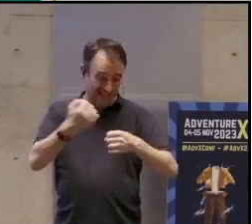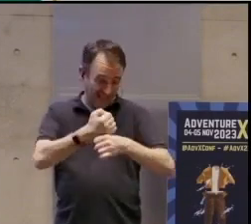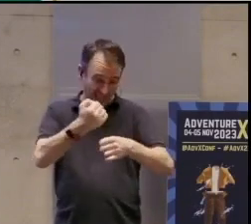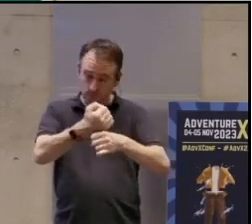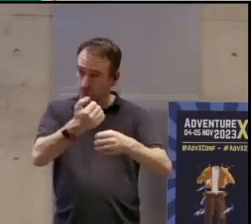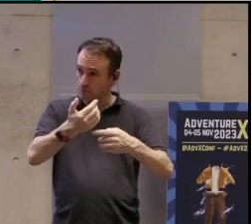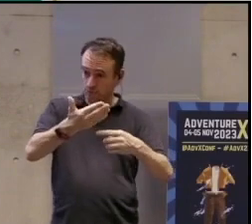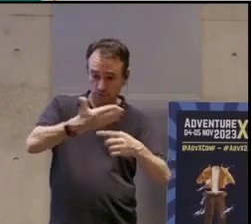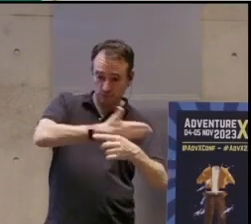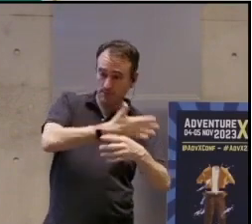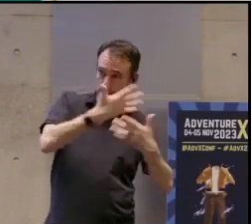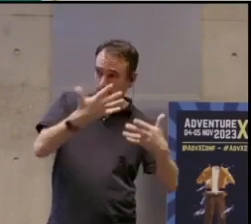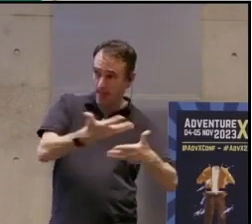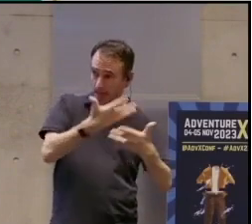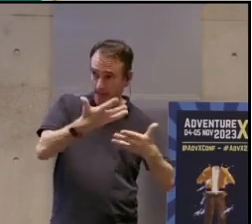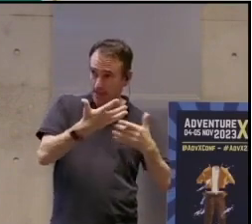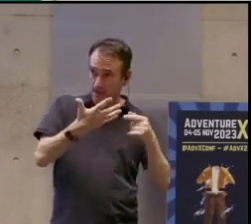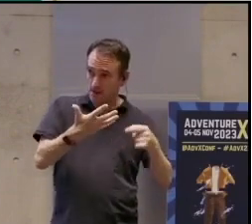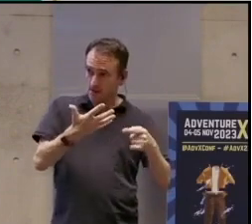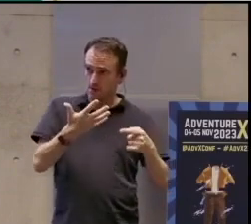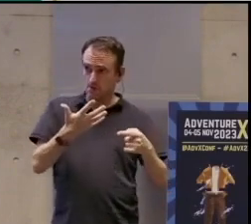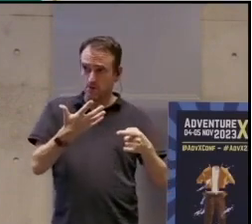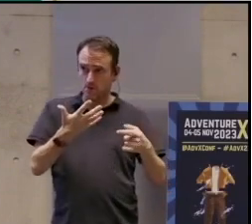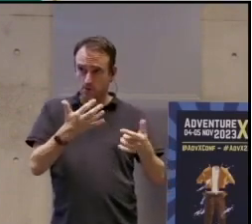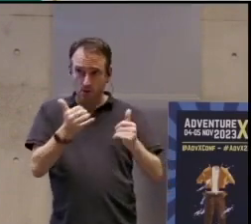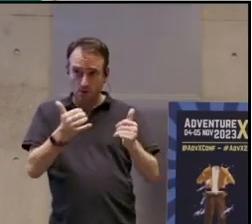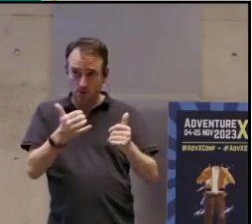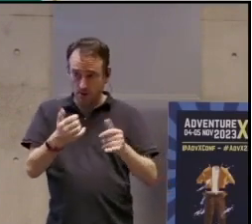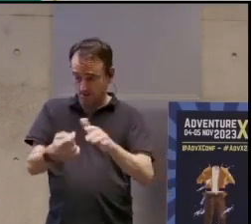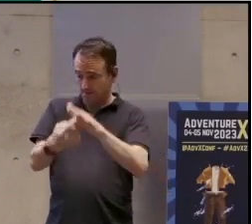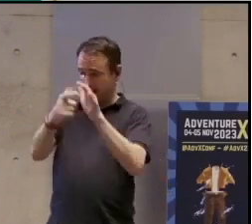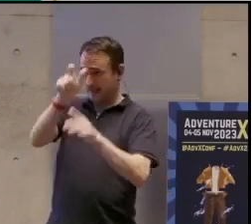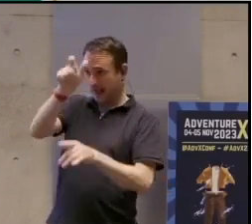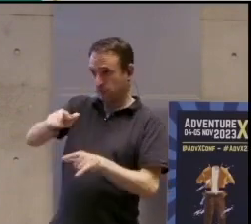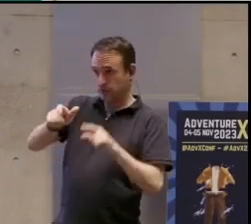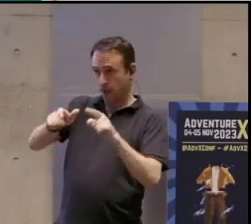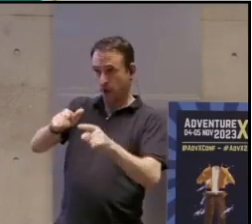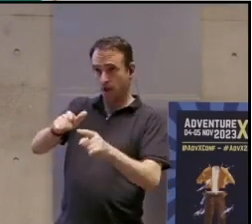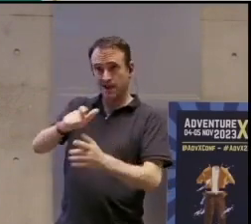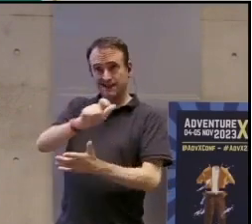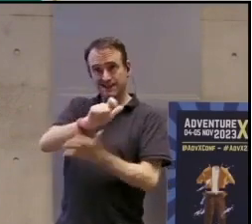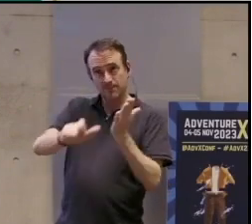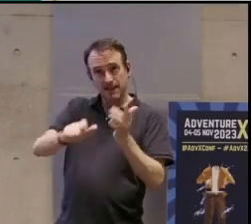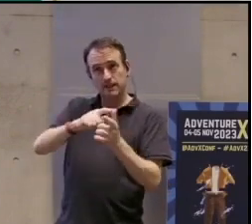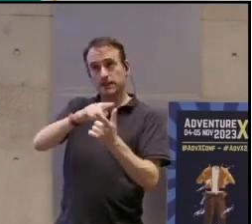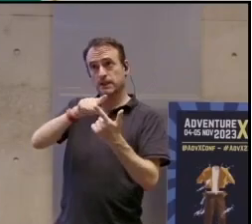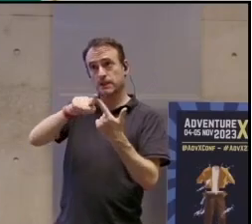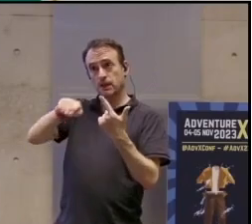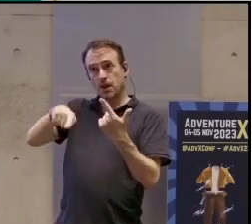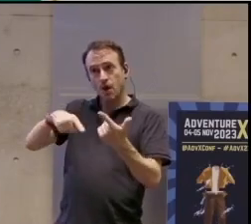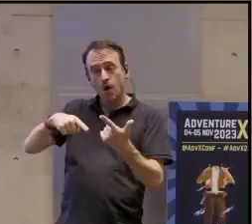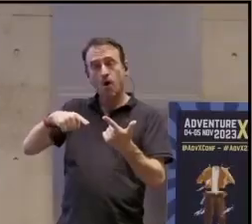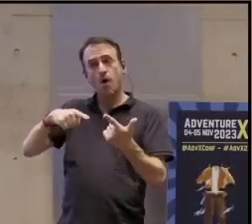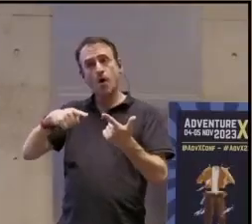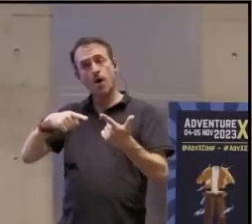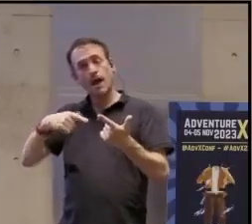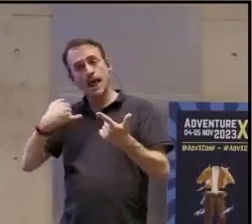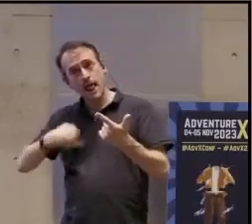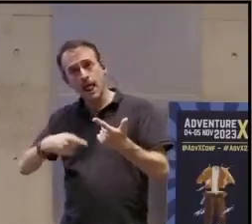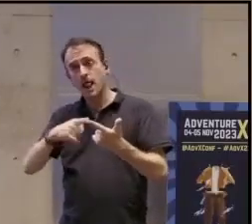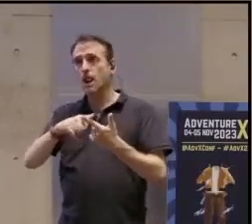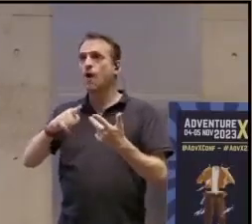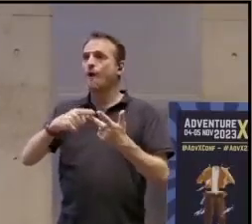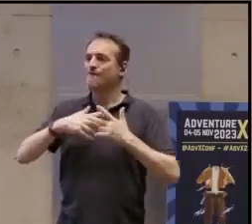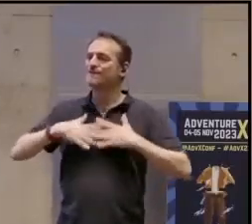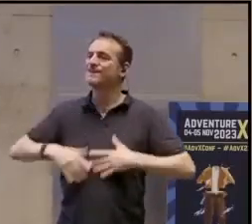did you play a game where the main character had a disability or an illness or a physical difference, as opposed to how